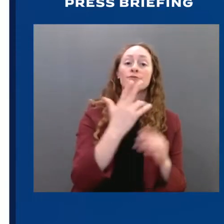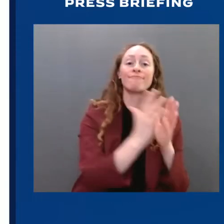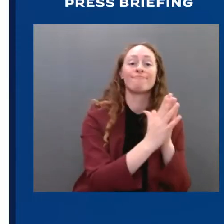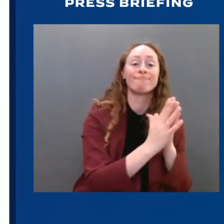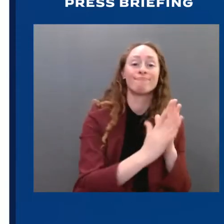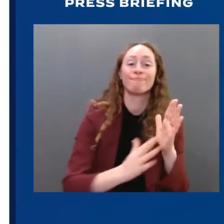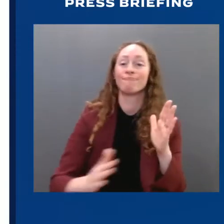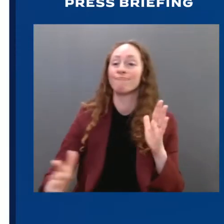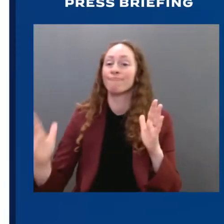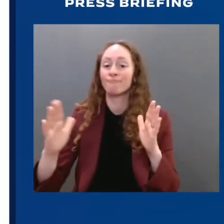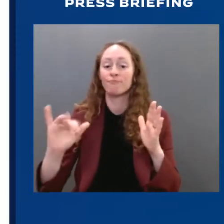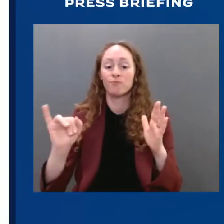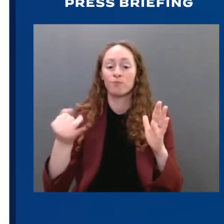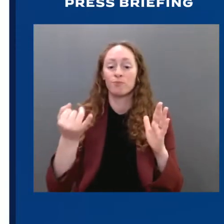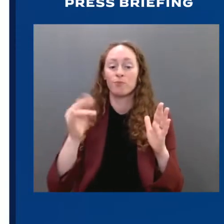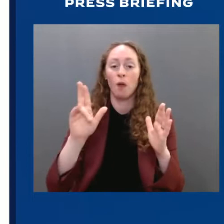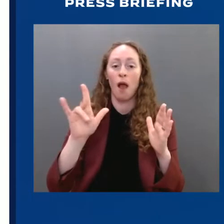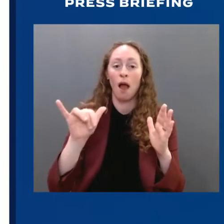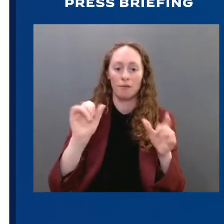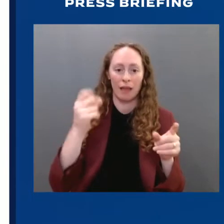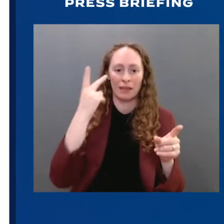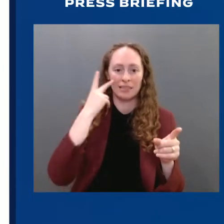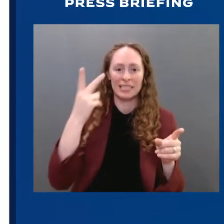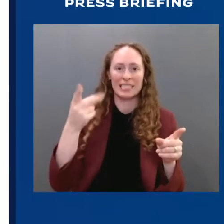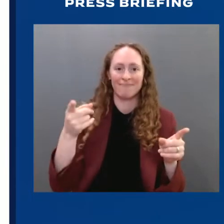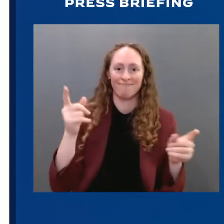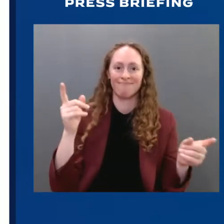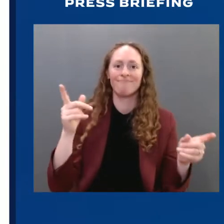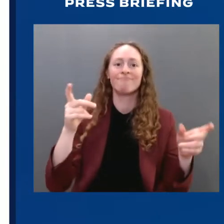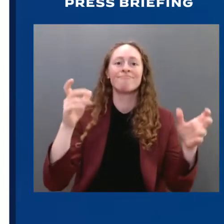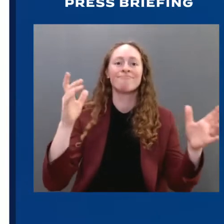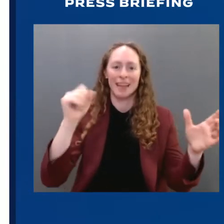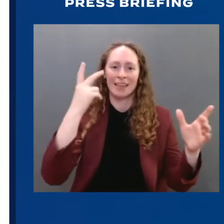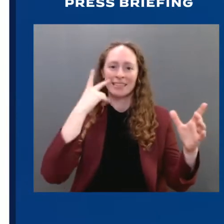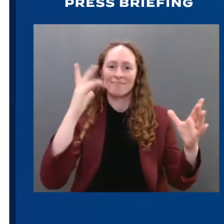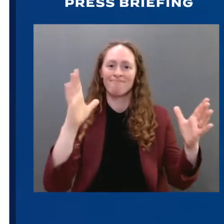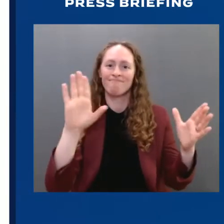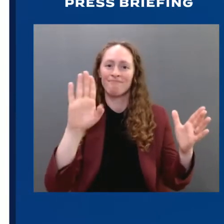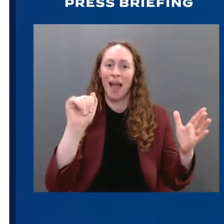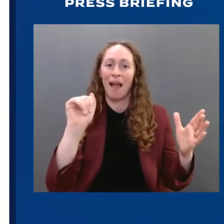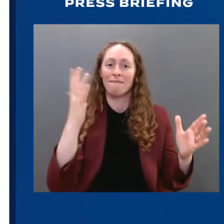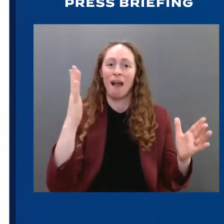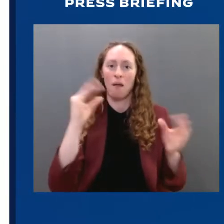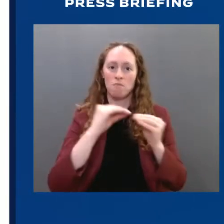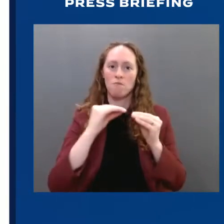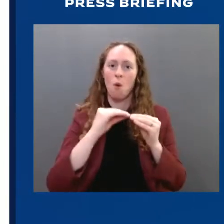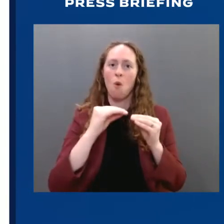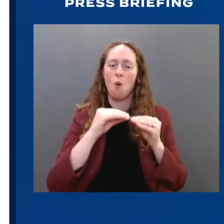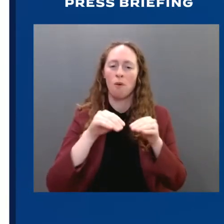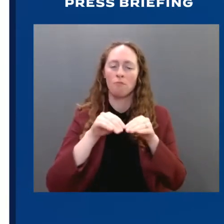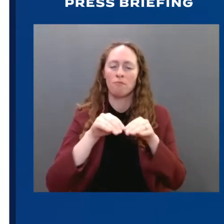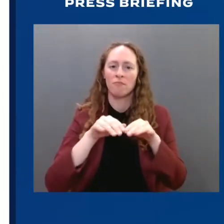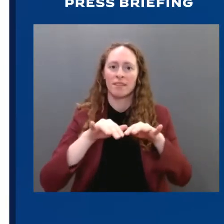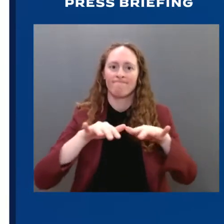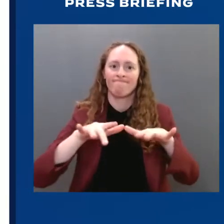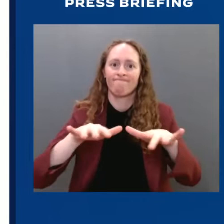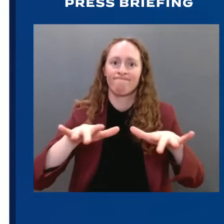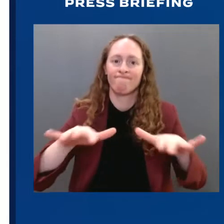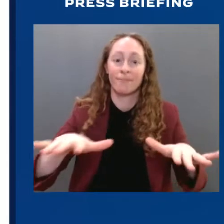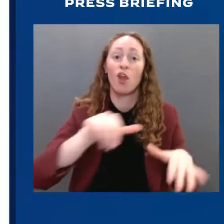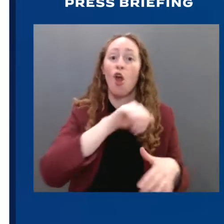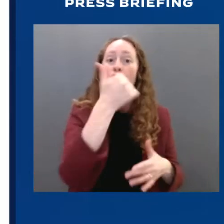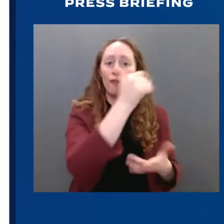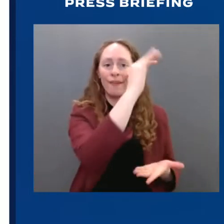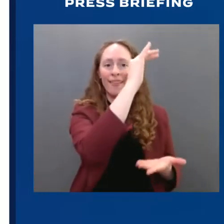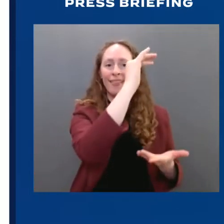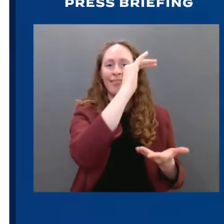increasing dominance of the BA4, BA5, such that now, shown on this slide, it's about